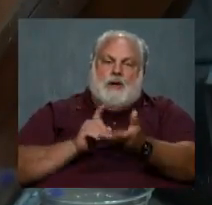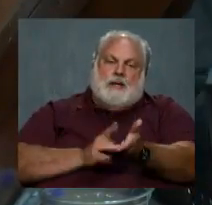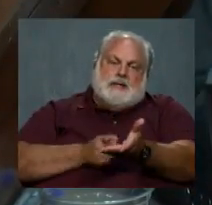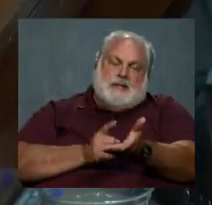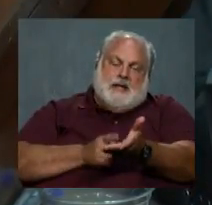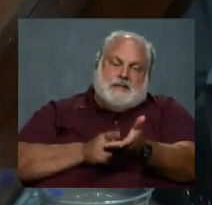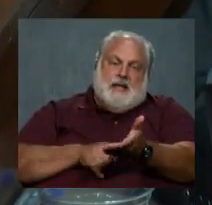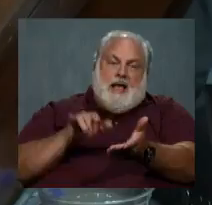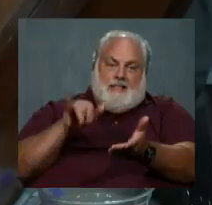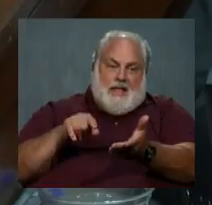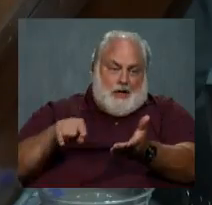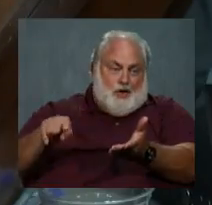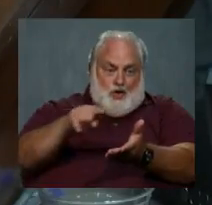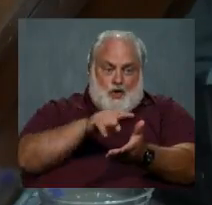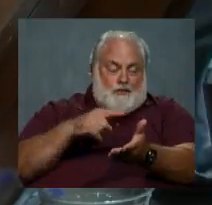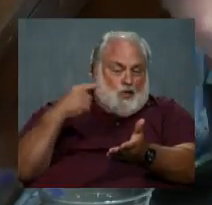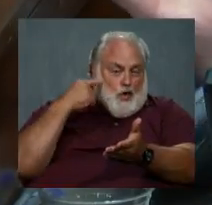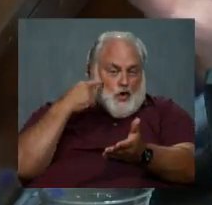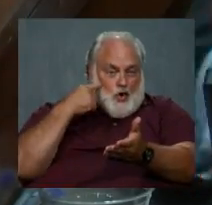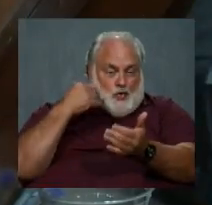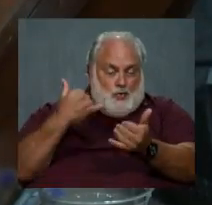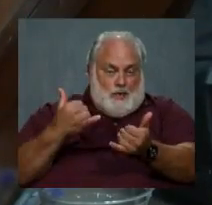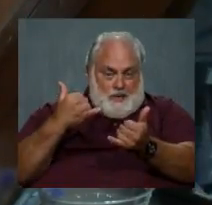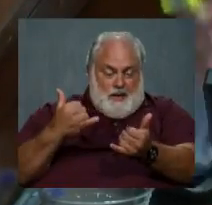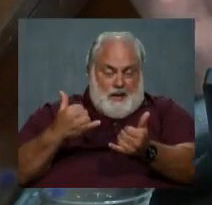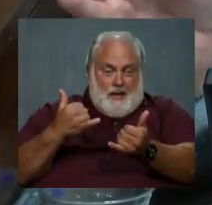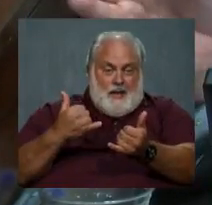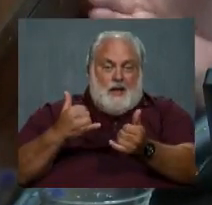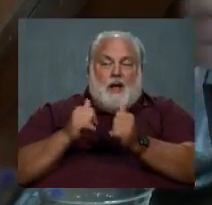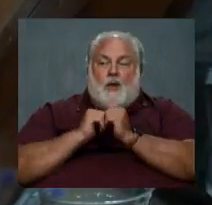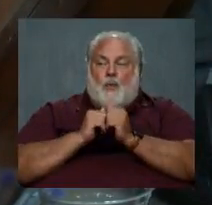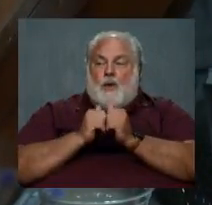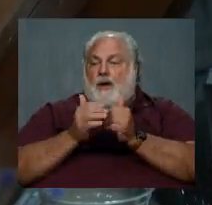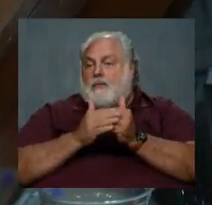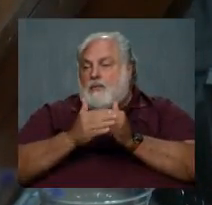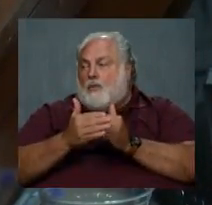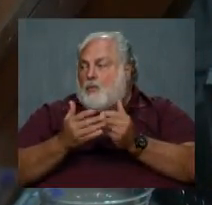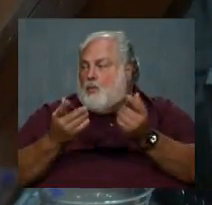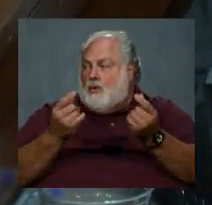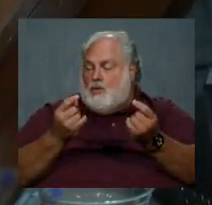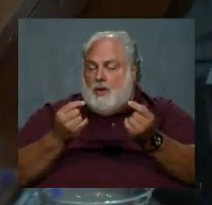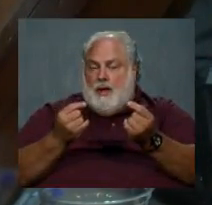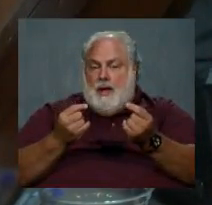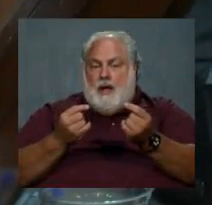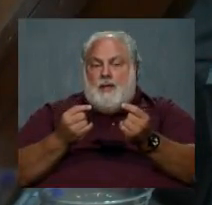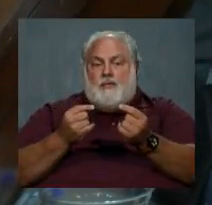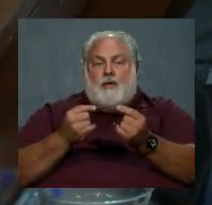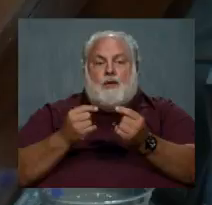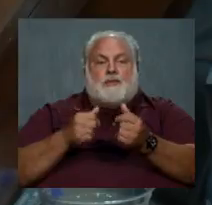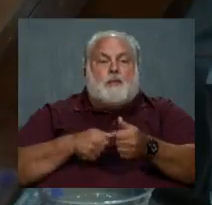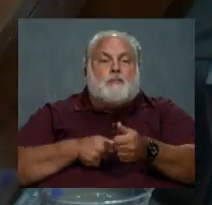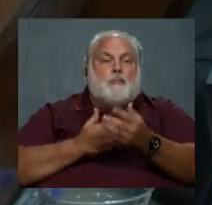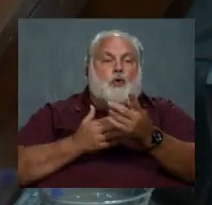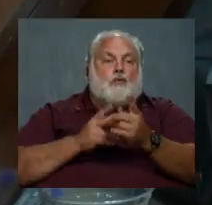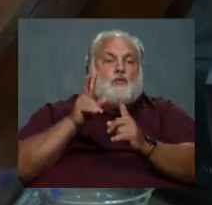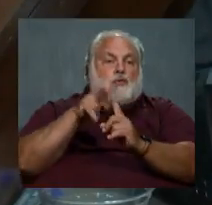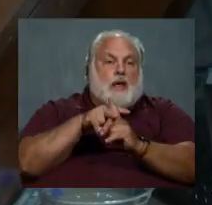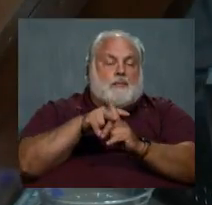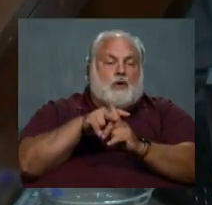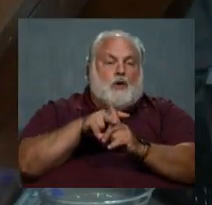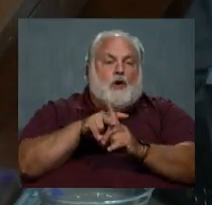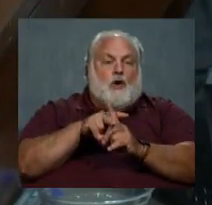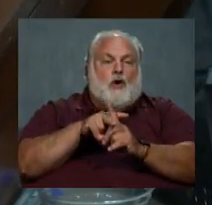which is what you've heard here today. In terms of what you need to do, it was a motion to table for 45 days. Today